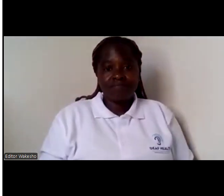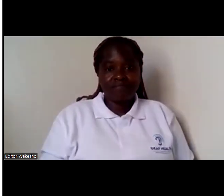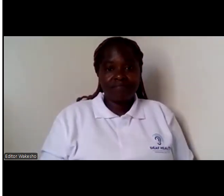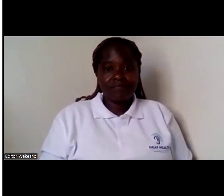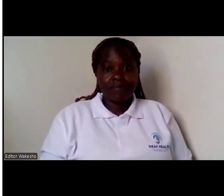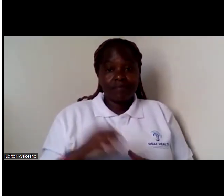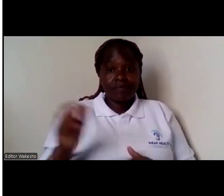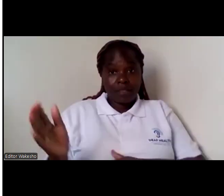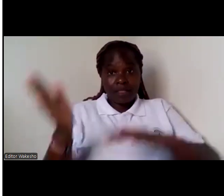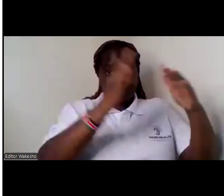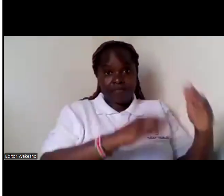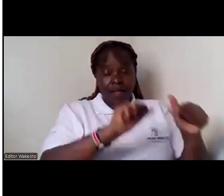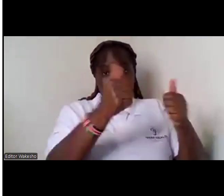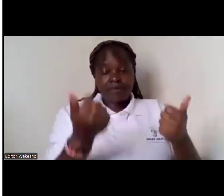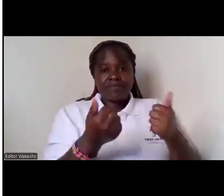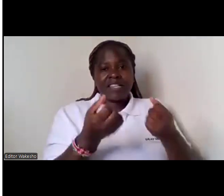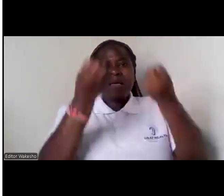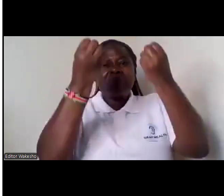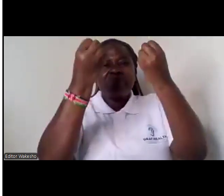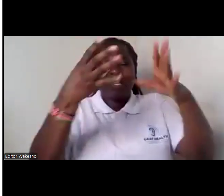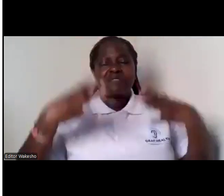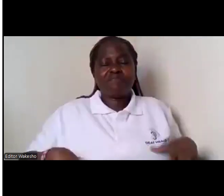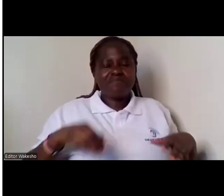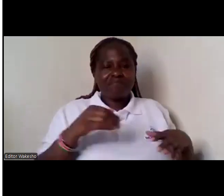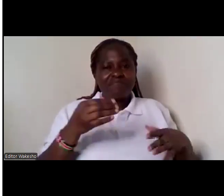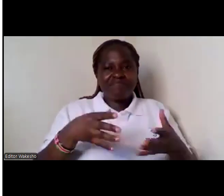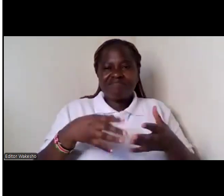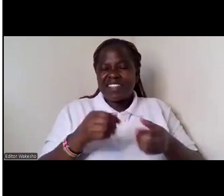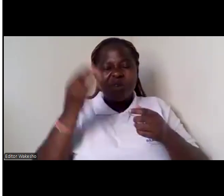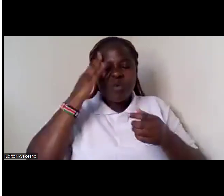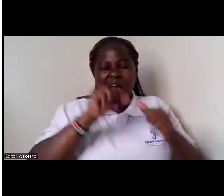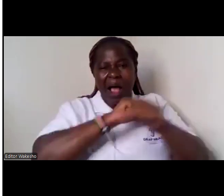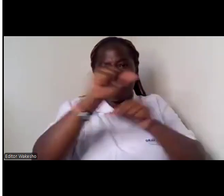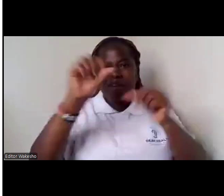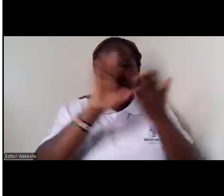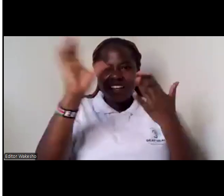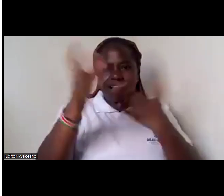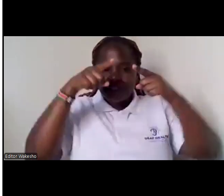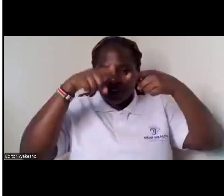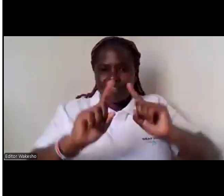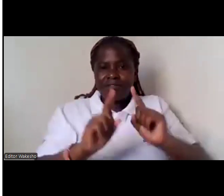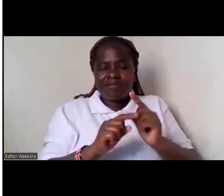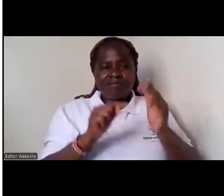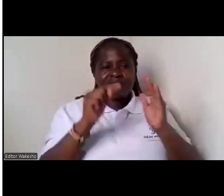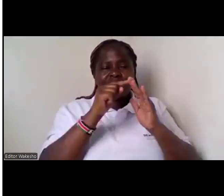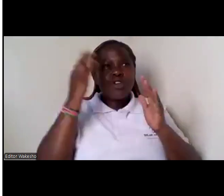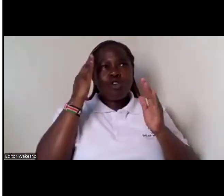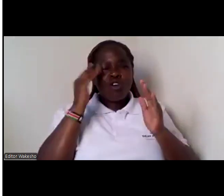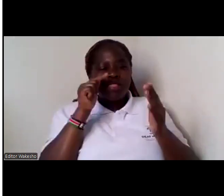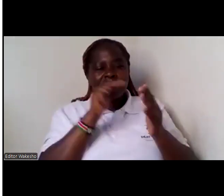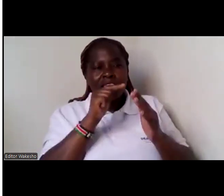Another method I'm sure a lot of you have heard of is called the calendar method. Sadly, this also has a very high